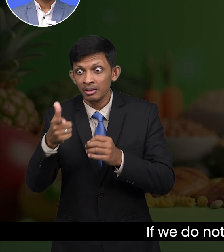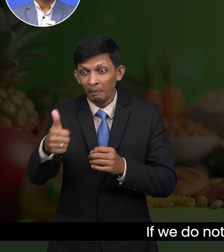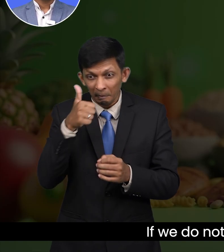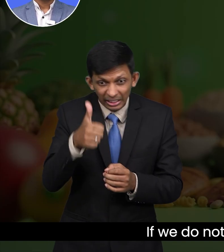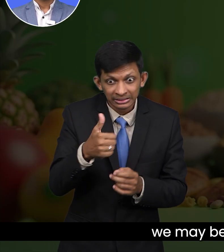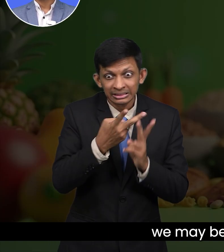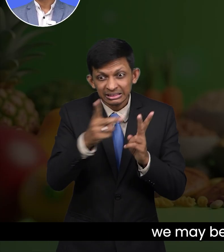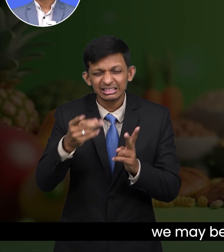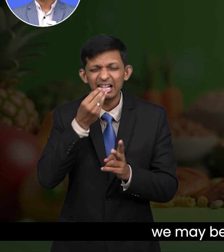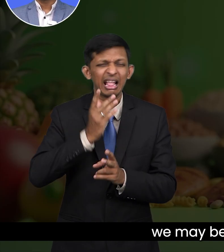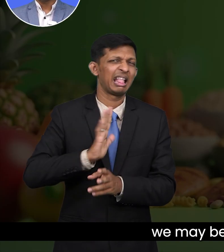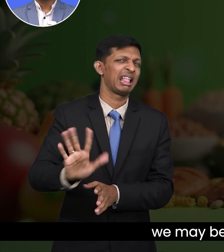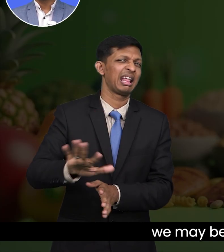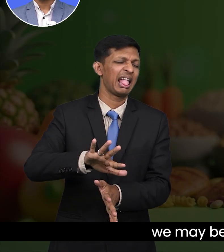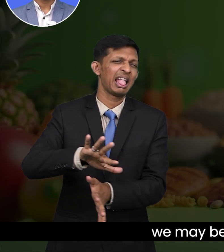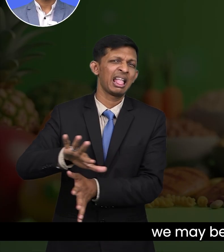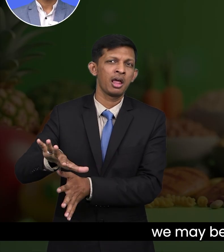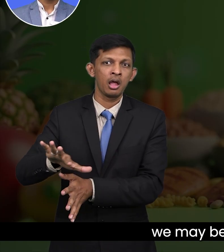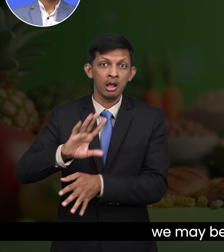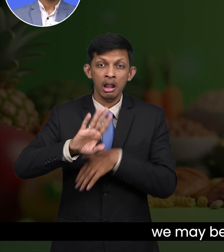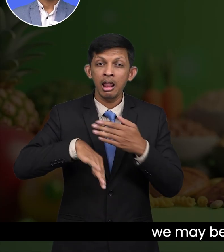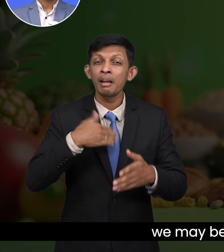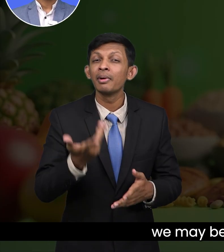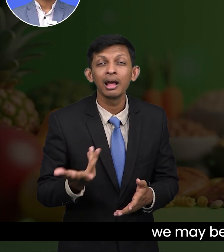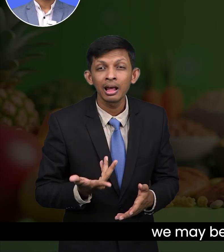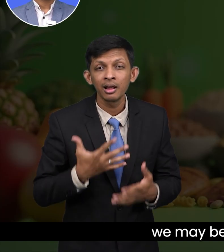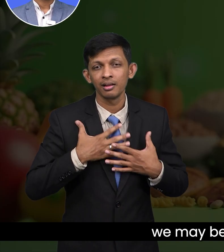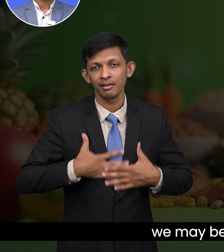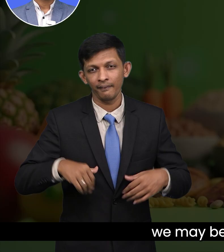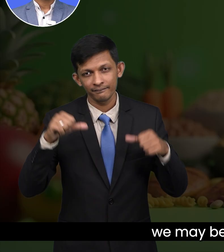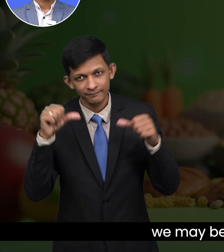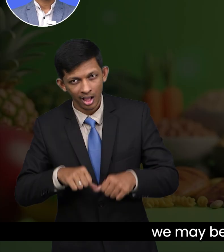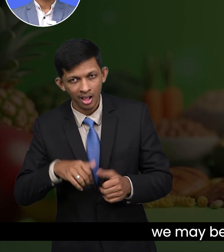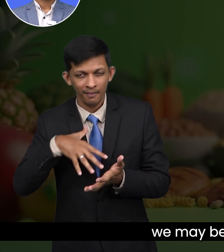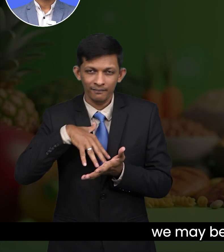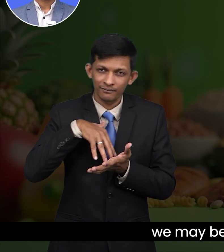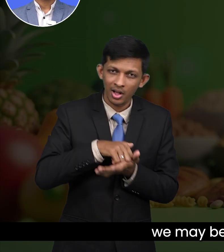food, we may become weak and fall sick.